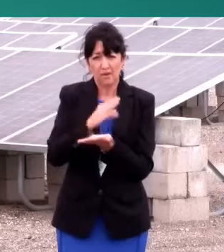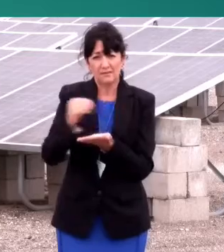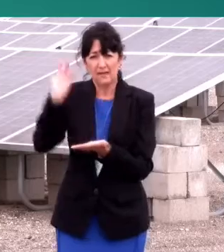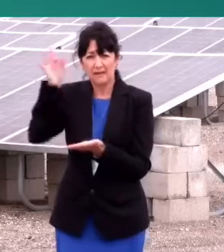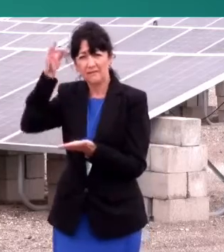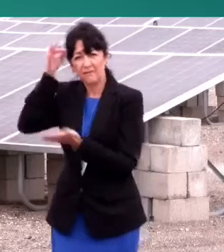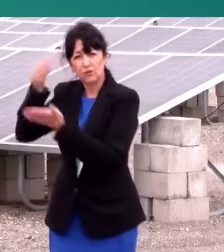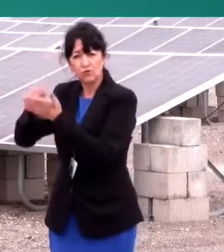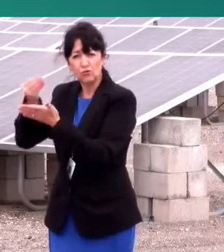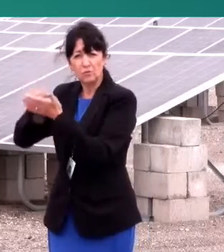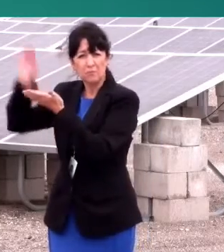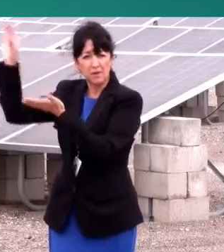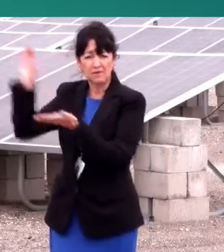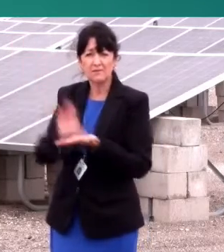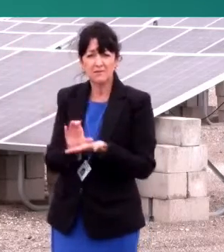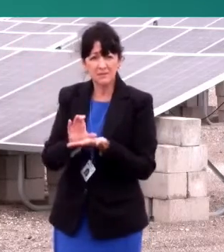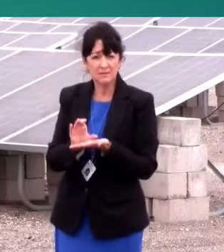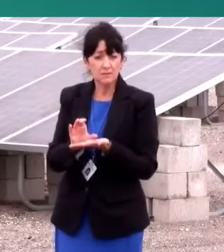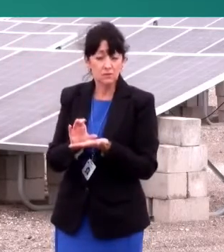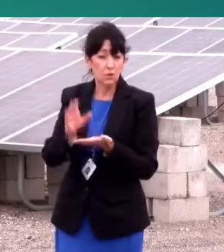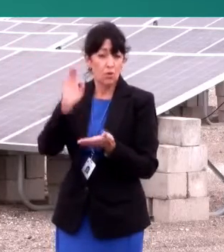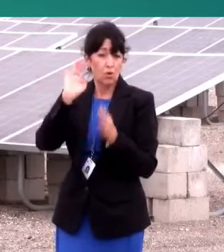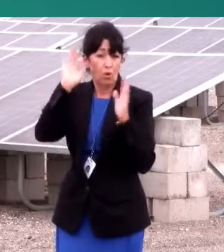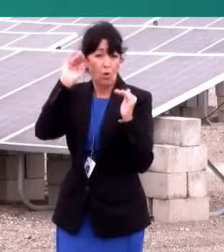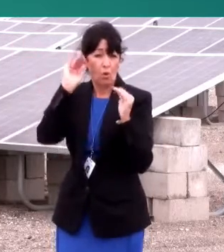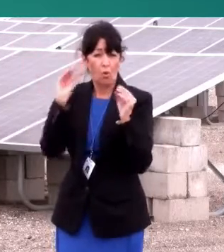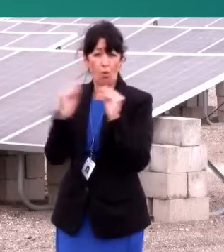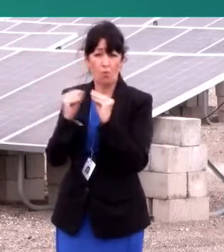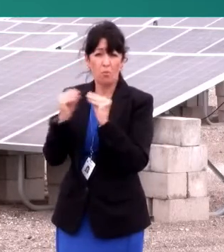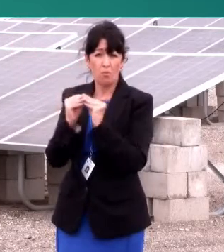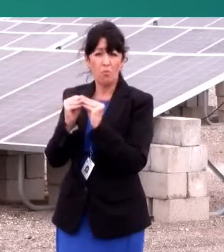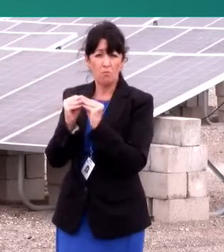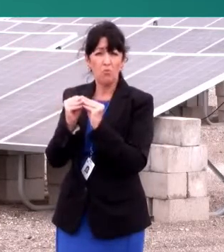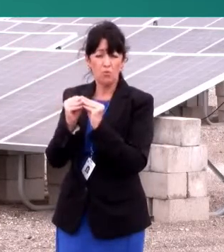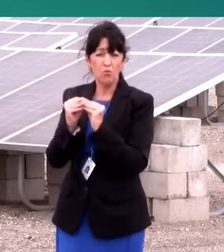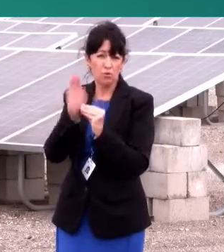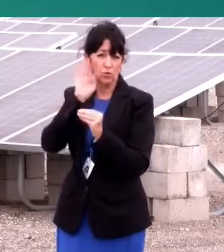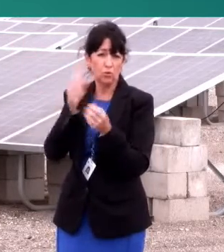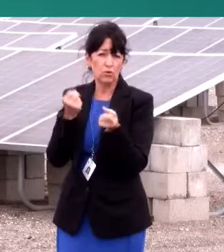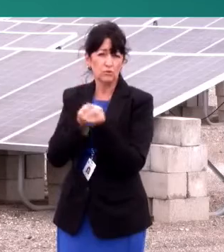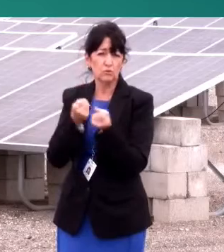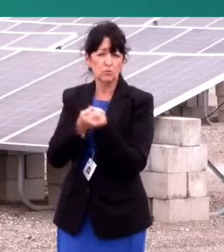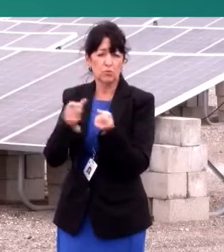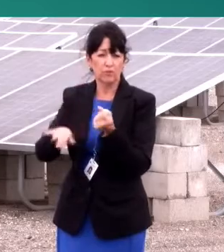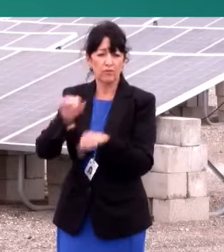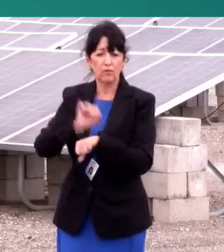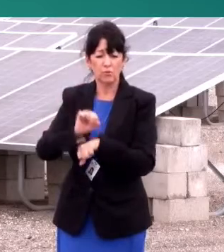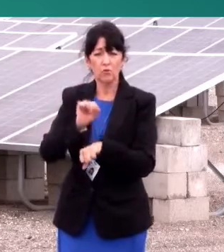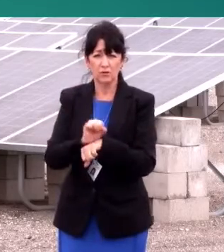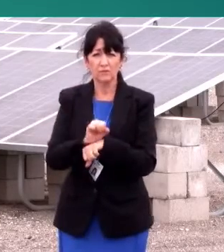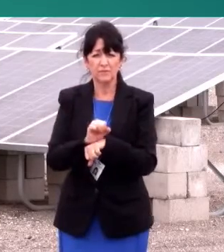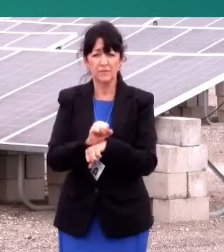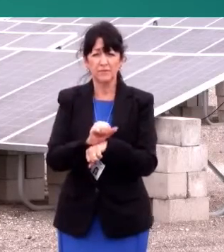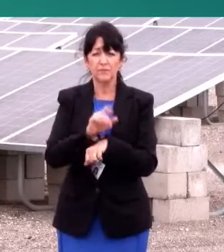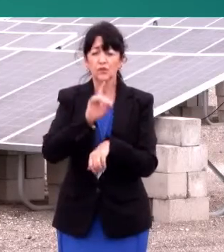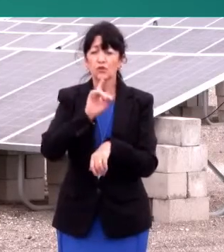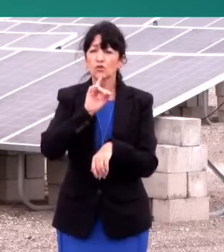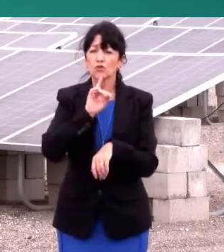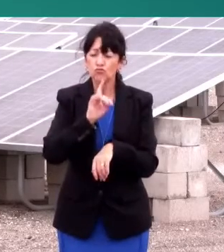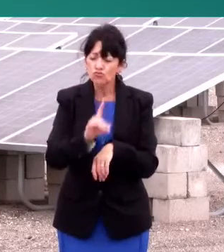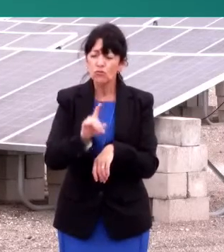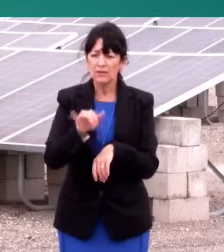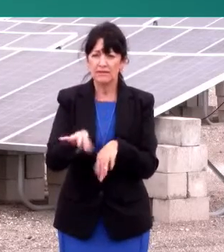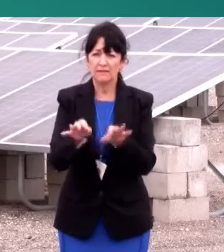that have come in and will hopefully be coming in that will really help support that effort. And it's really a key